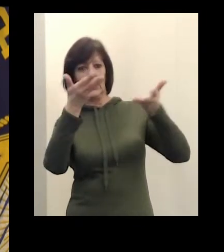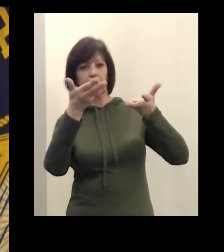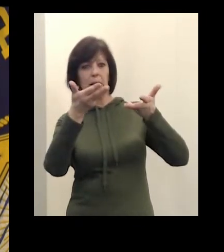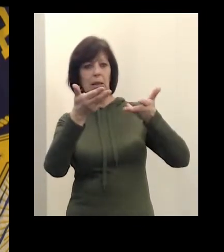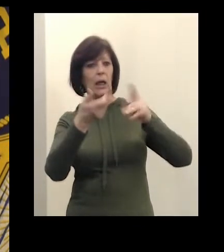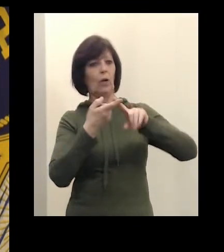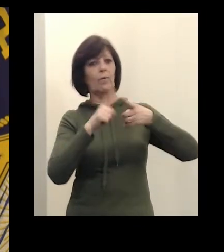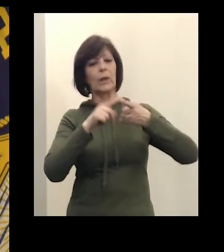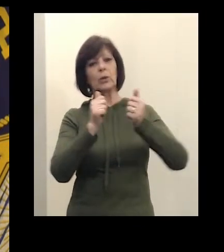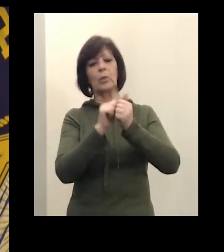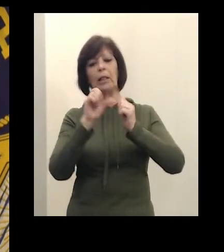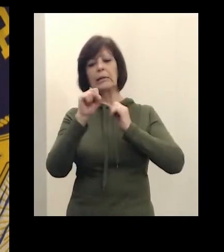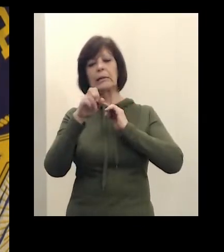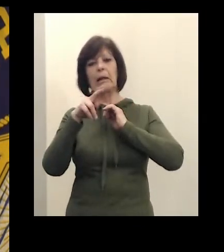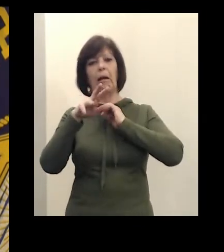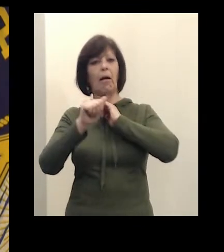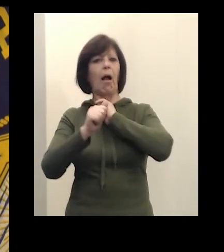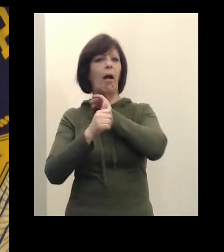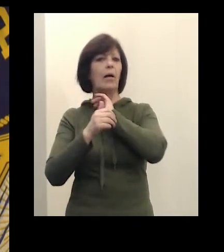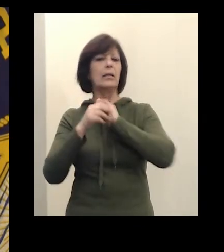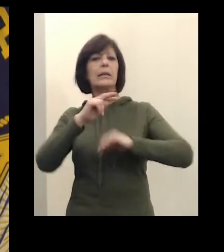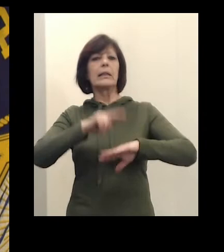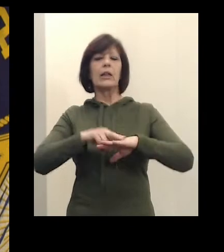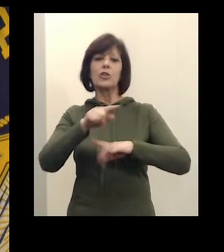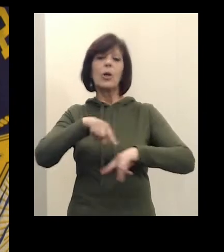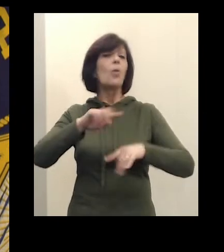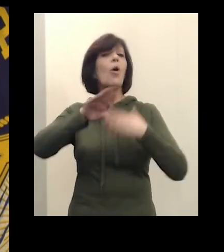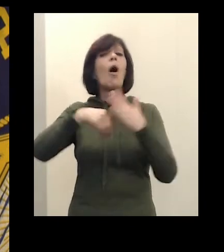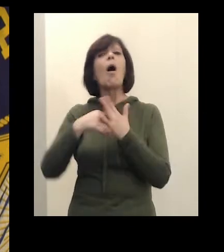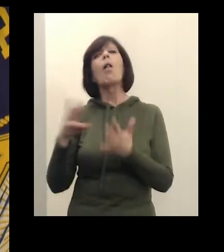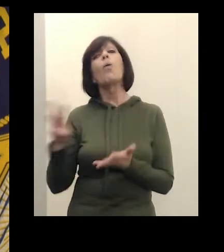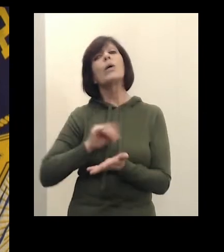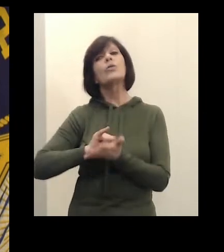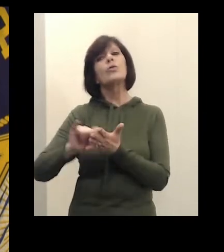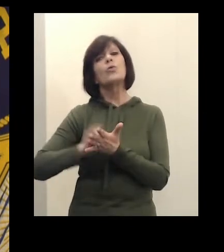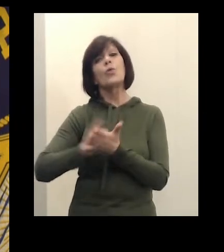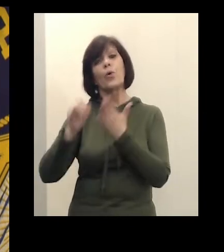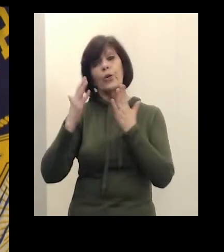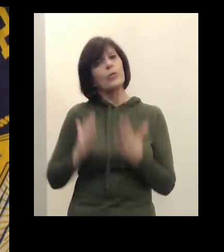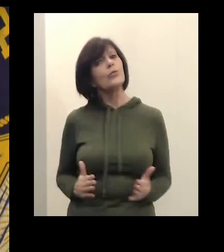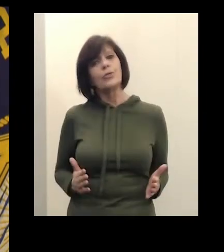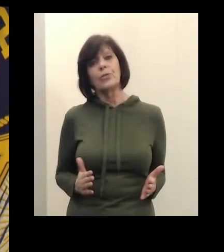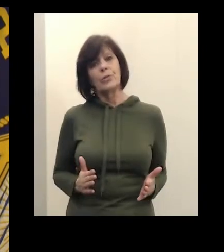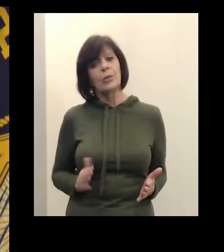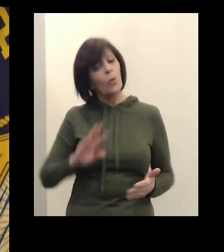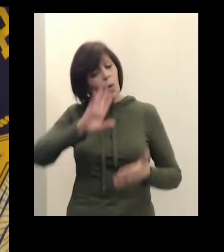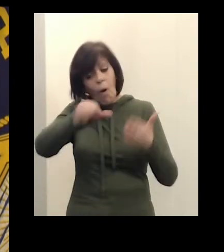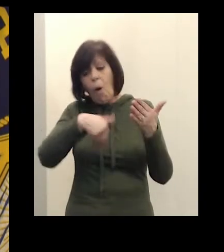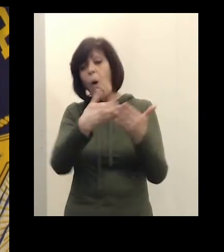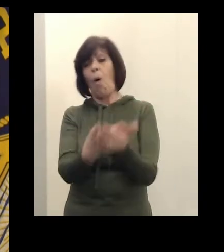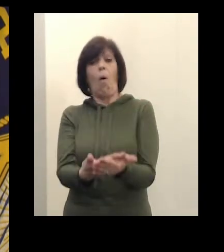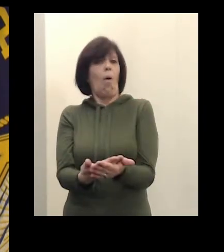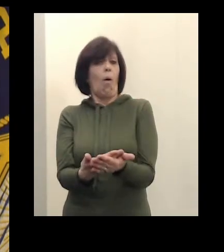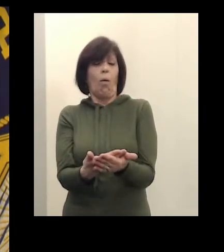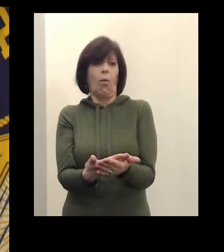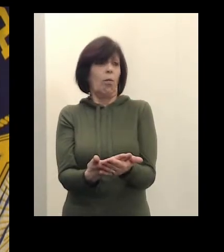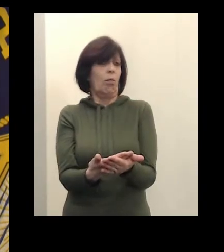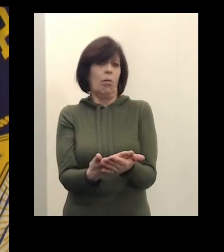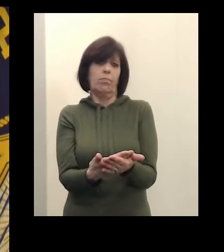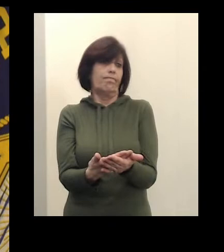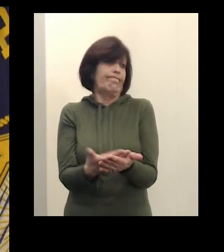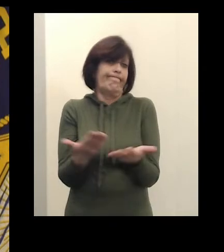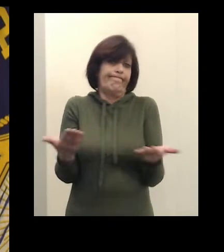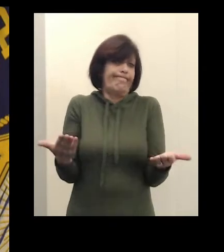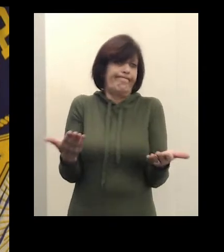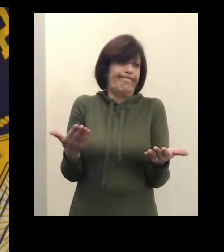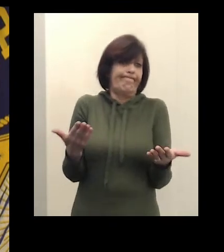Nation because we are all Western New York residents. We all are, and I'm pretty certain